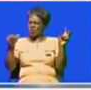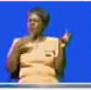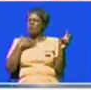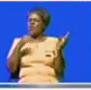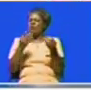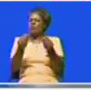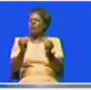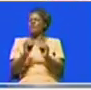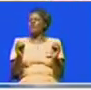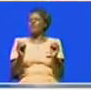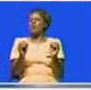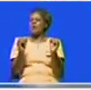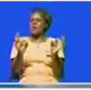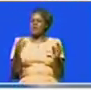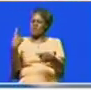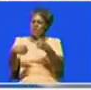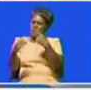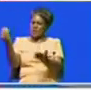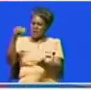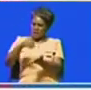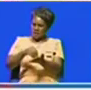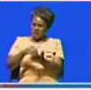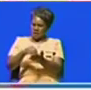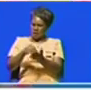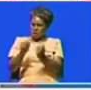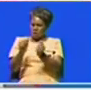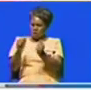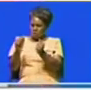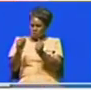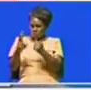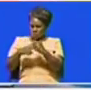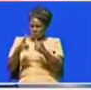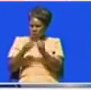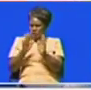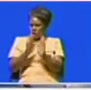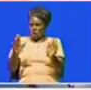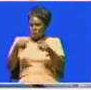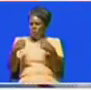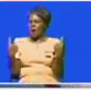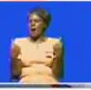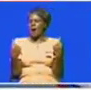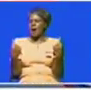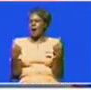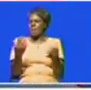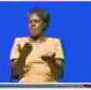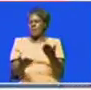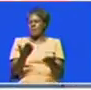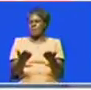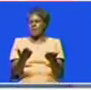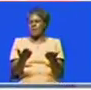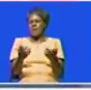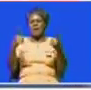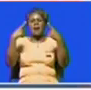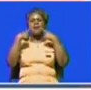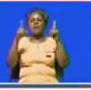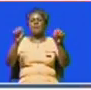see done so that if he wins again on October 17th, then there is no dispute about it, maybe even within the